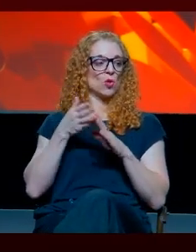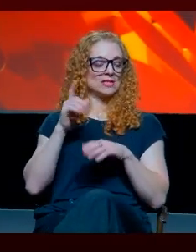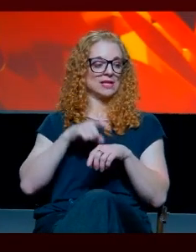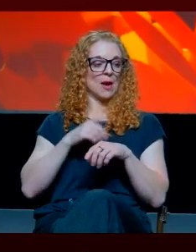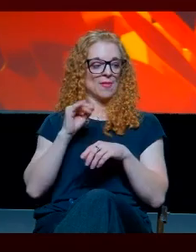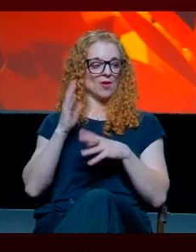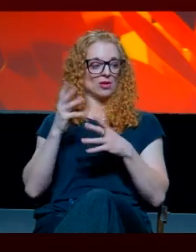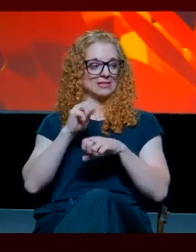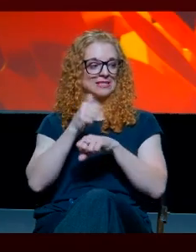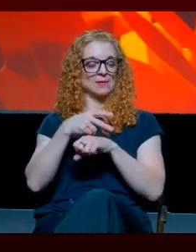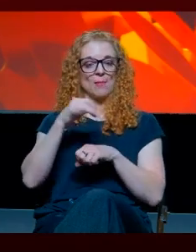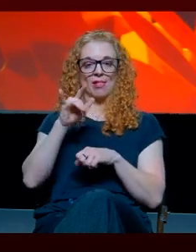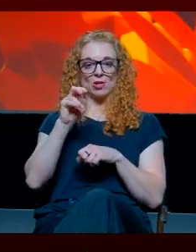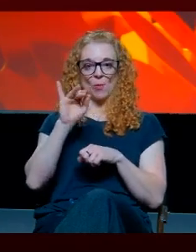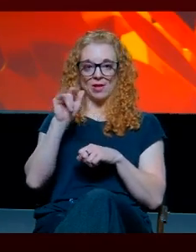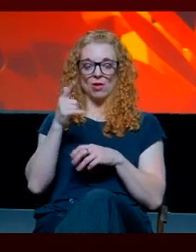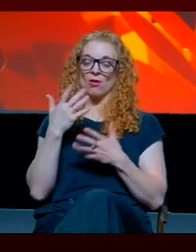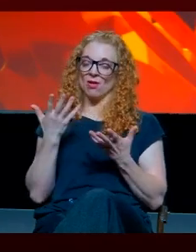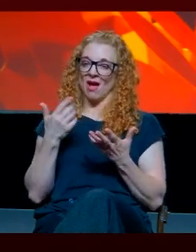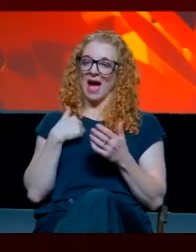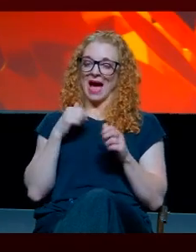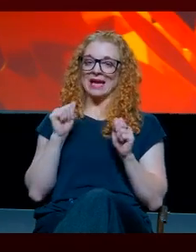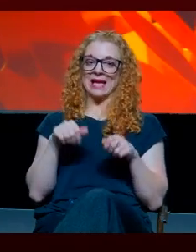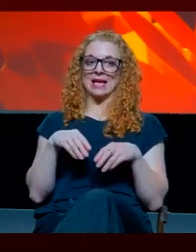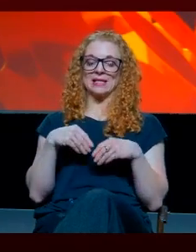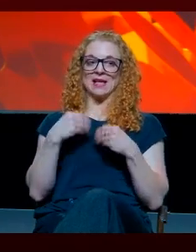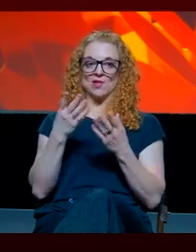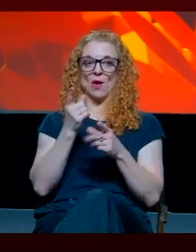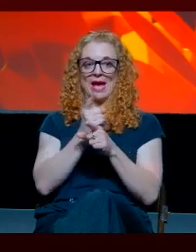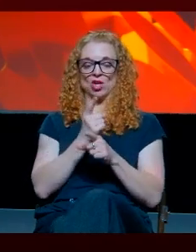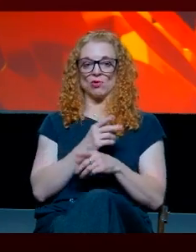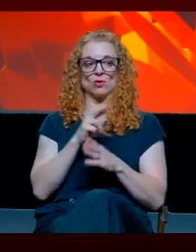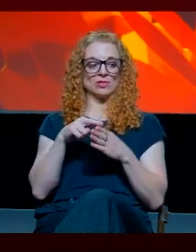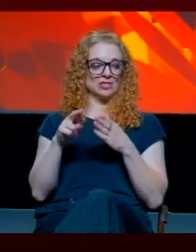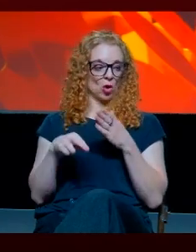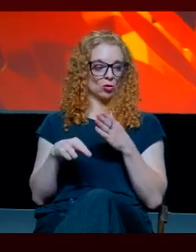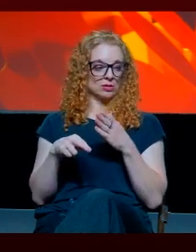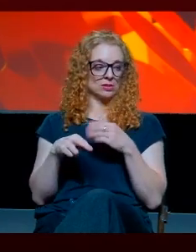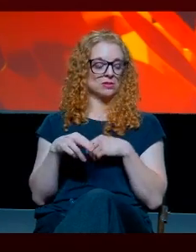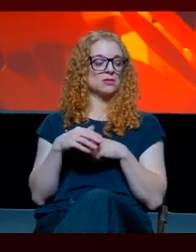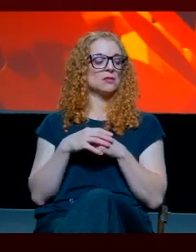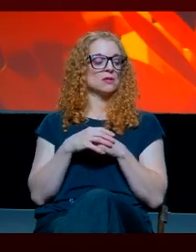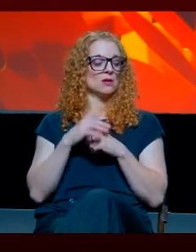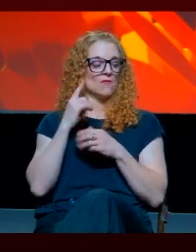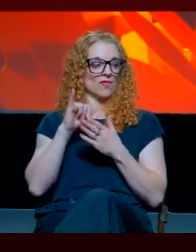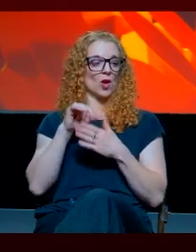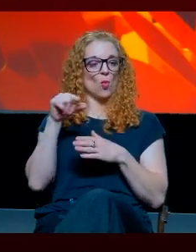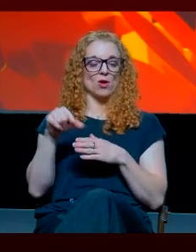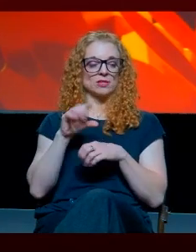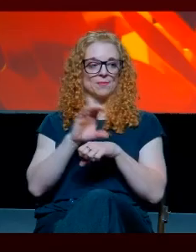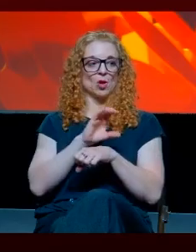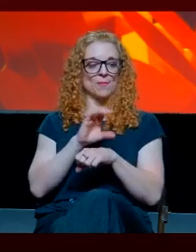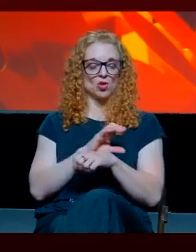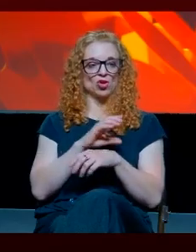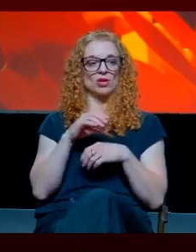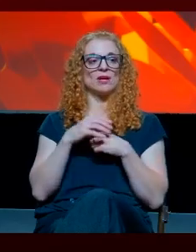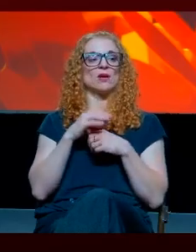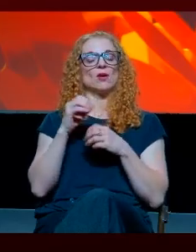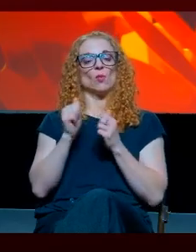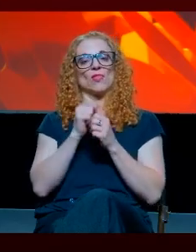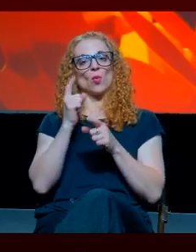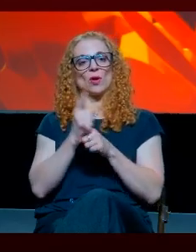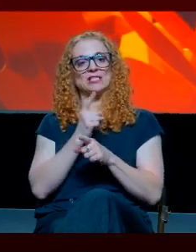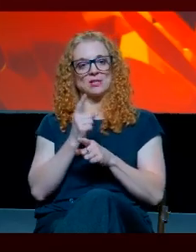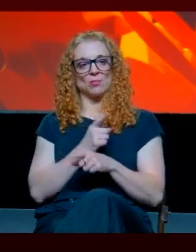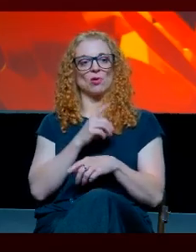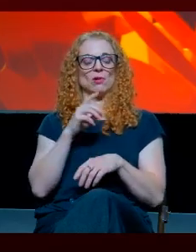exists a polynomial, I can get you accurate results, one, on a quantum computer in a reasonable amount